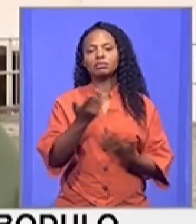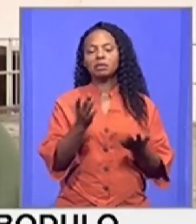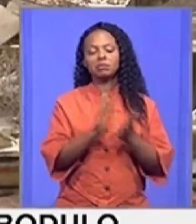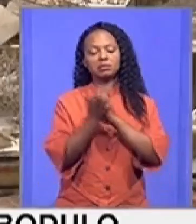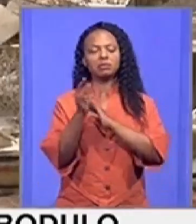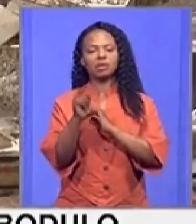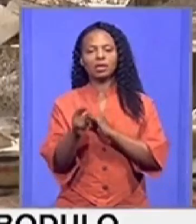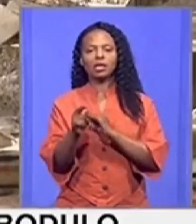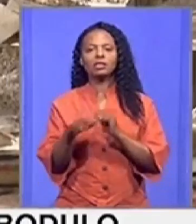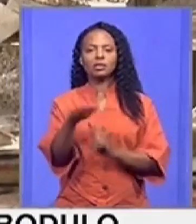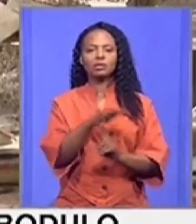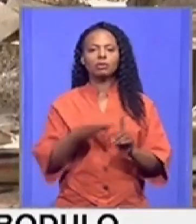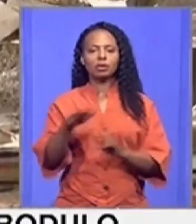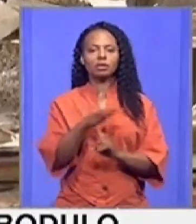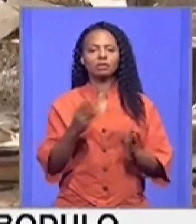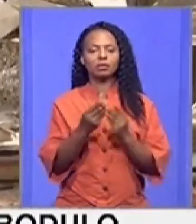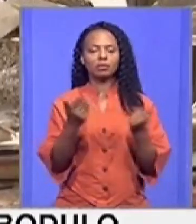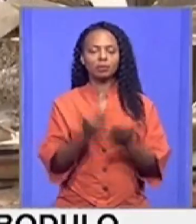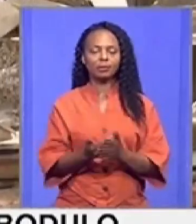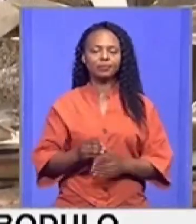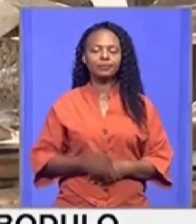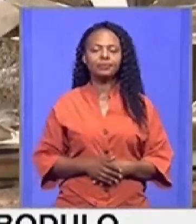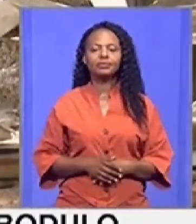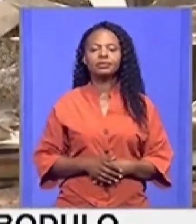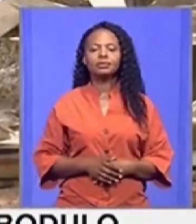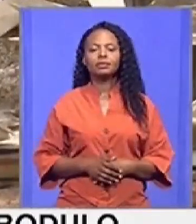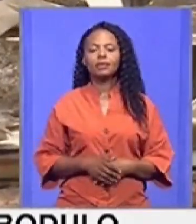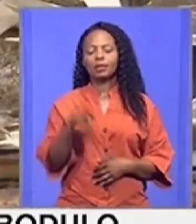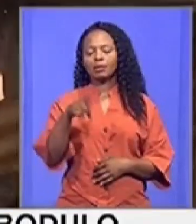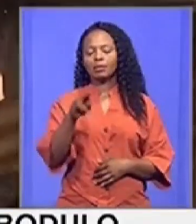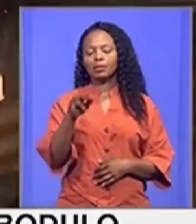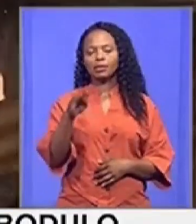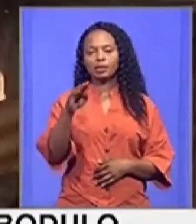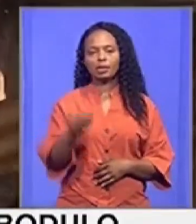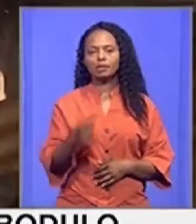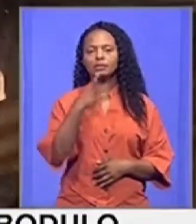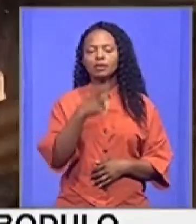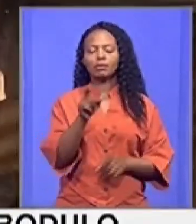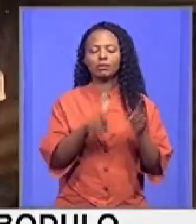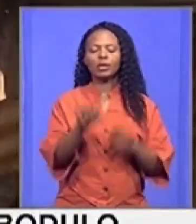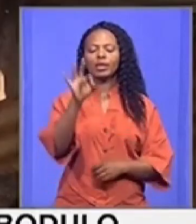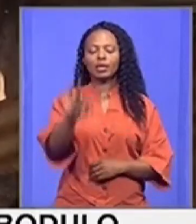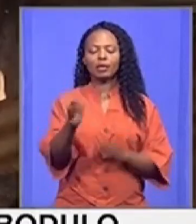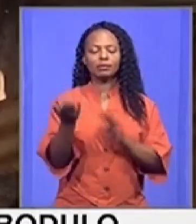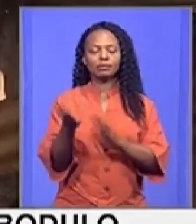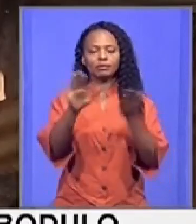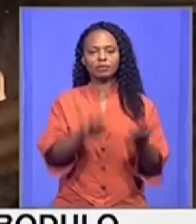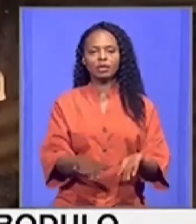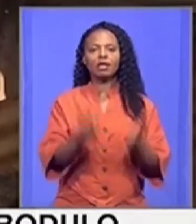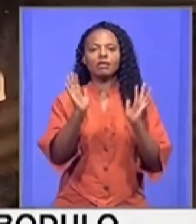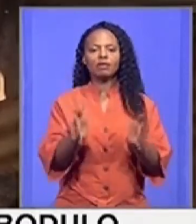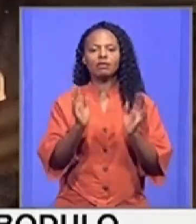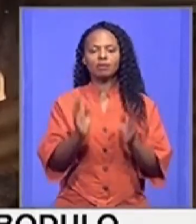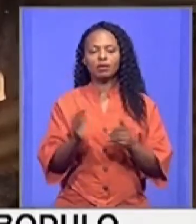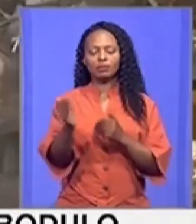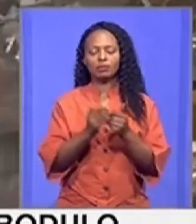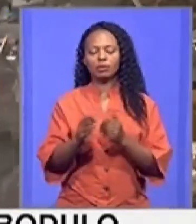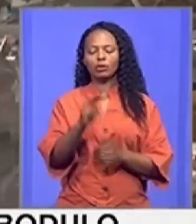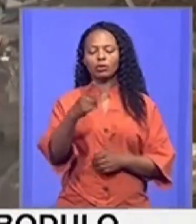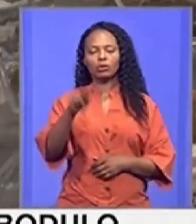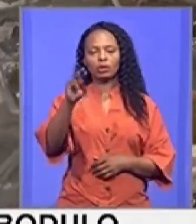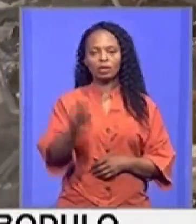situation in that area. Kaolele mmuedi wa sepolesa Priscilla Naidu ore batho ba bararo ba hlokaetse Ndevana haufi le Qonqe ha